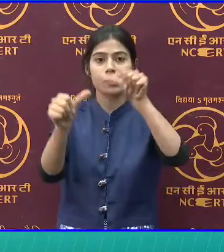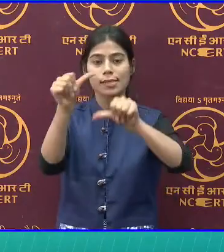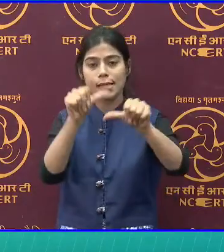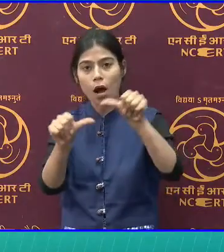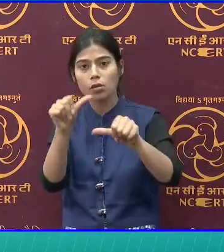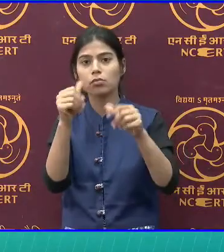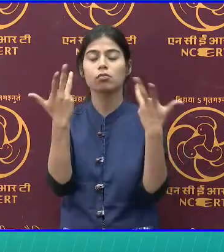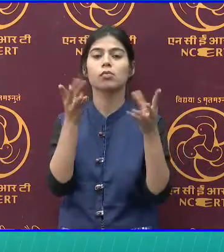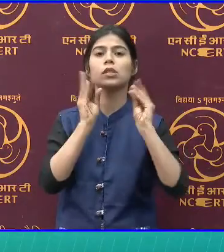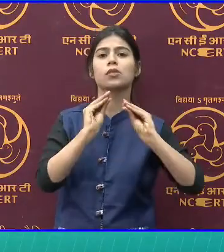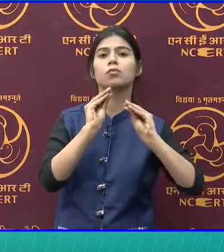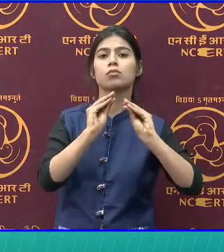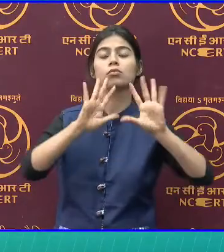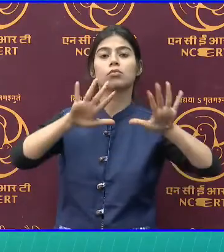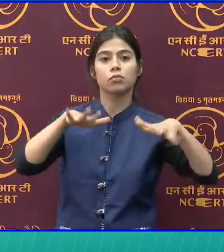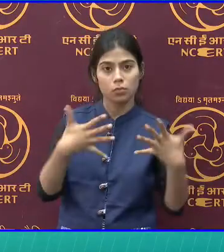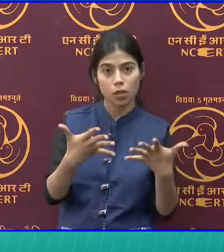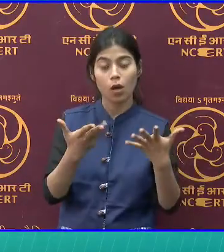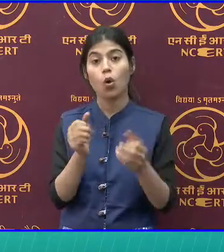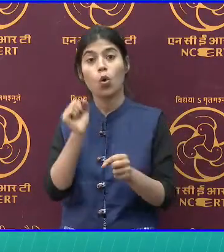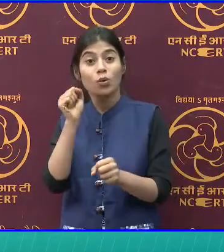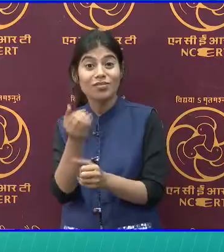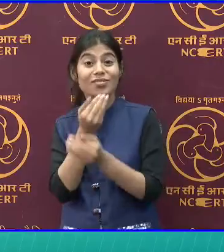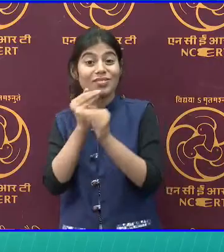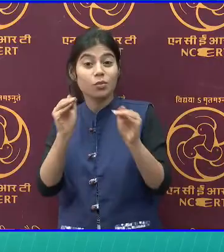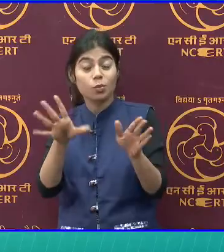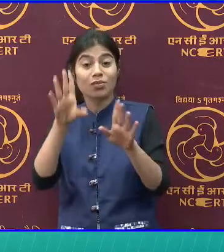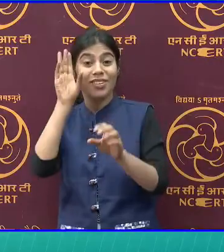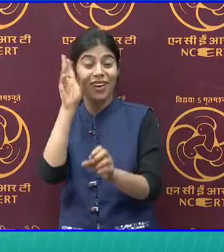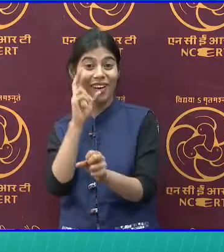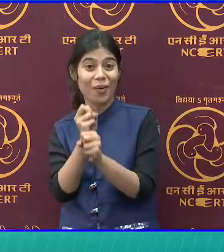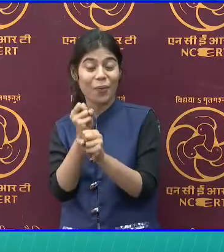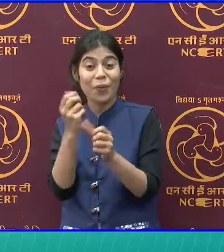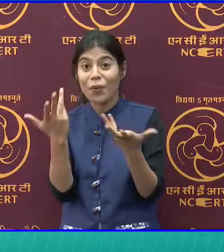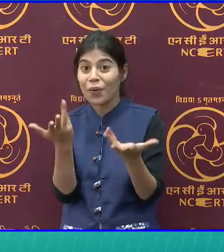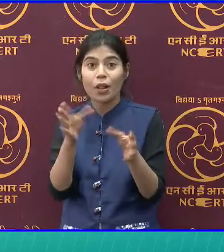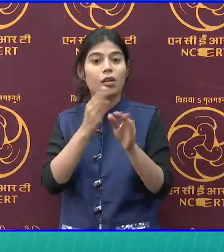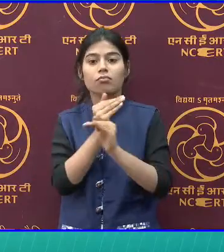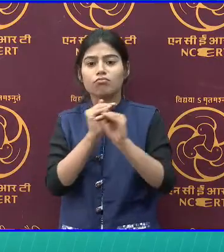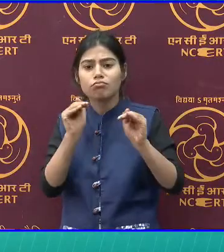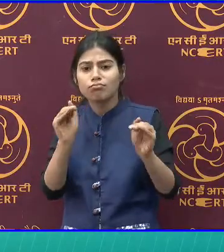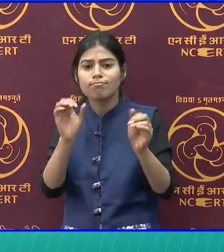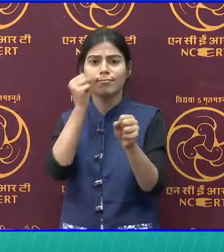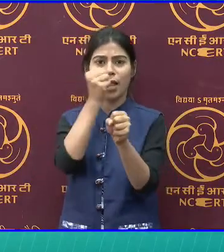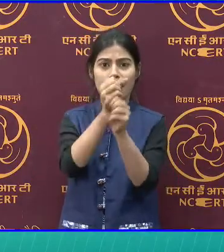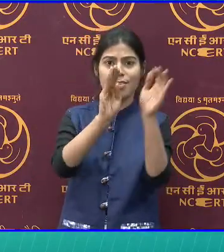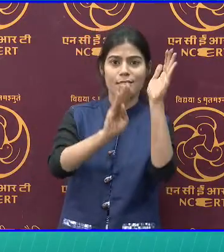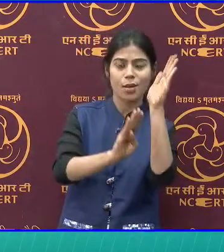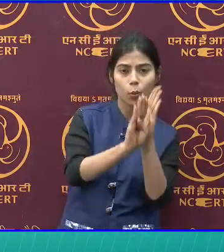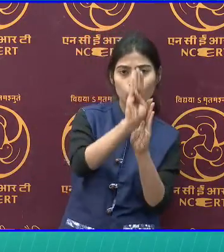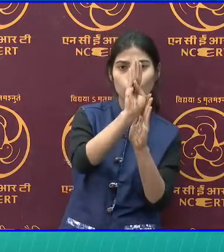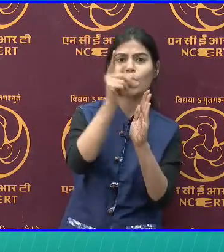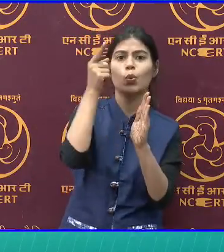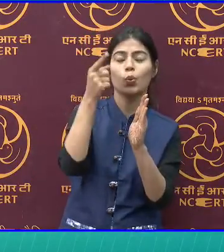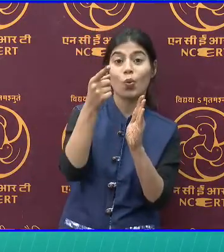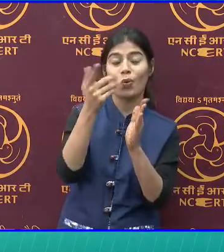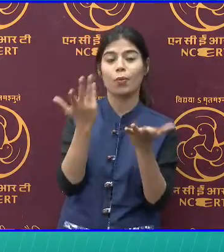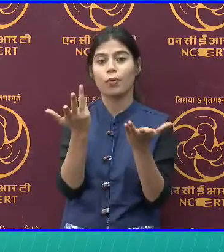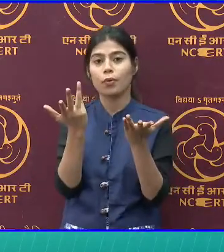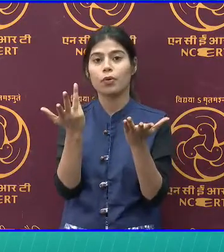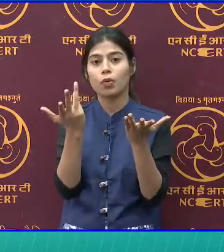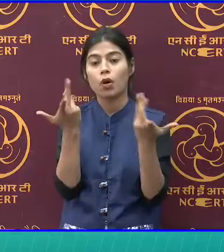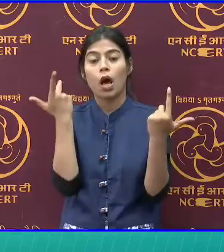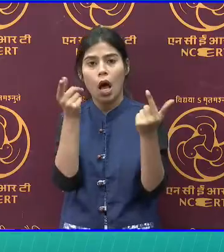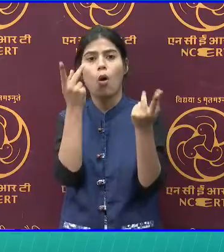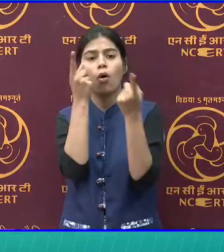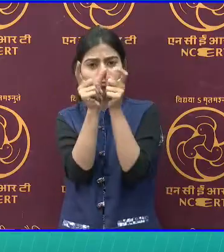children is to develop the spirit of inquiry, how to analyze data, how to, when you are given the evidences